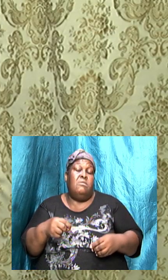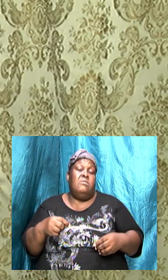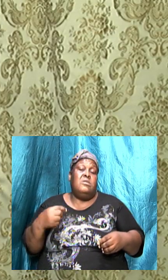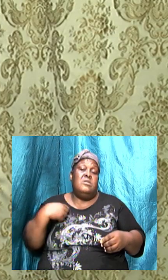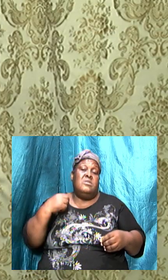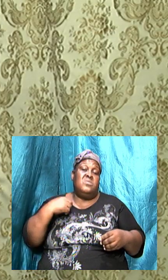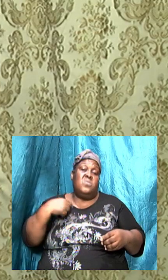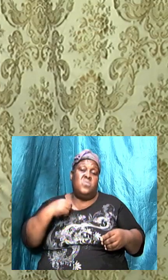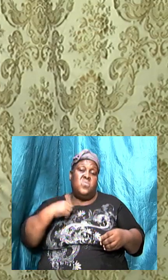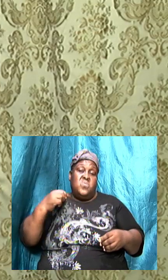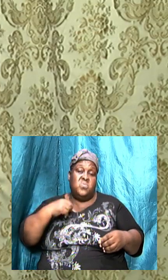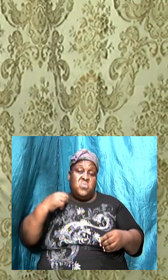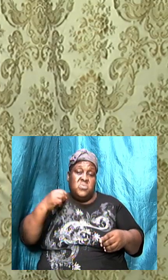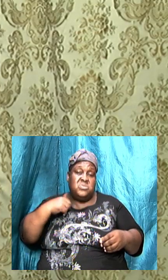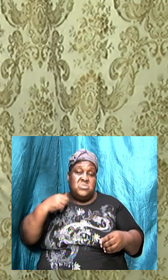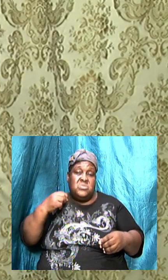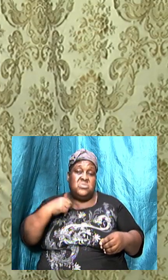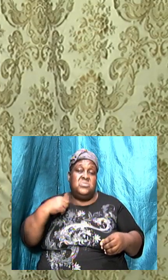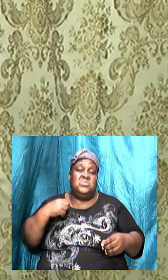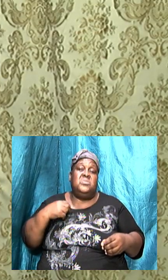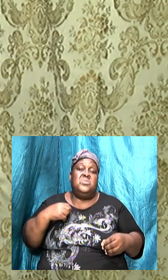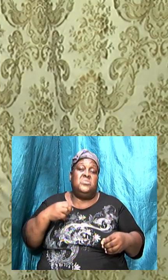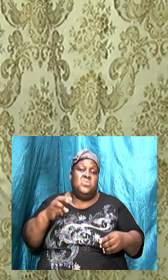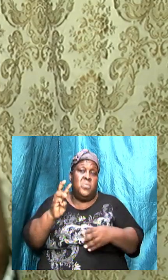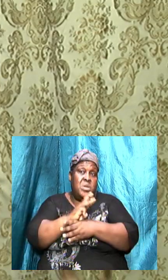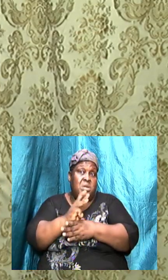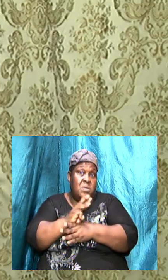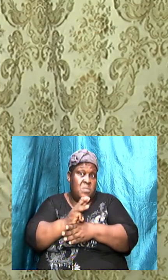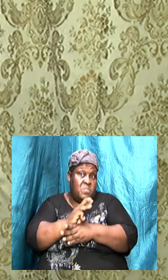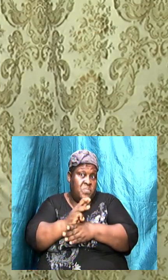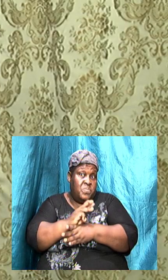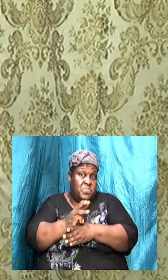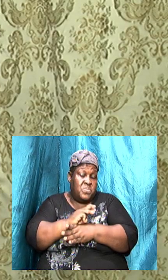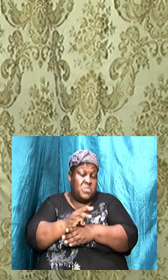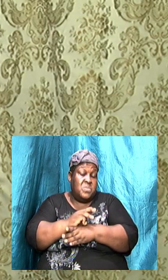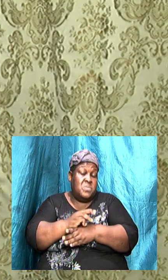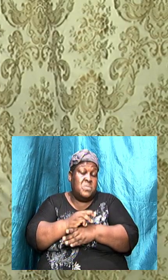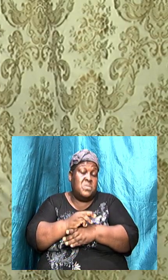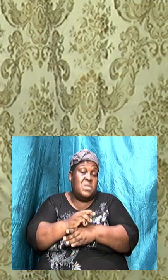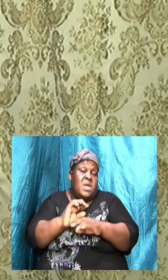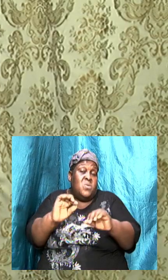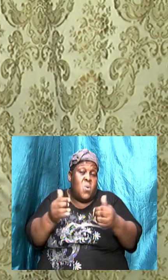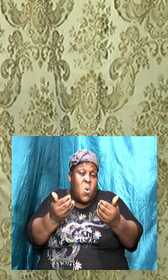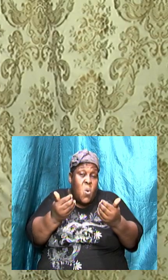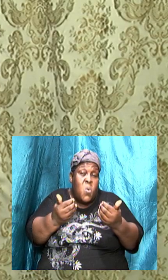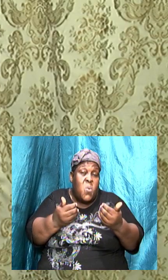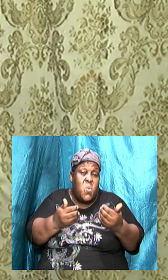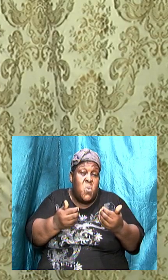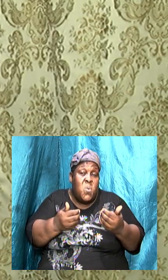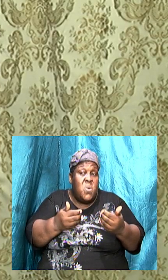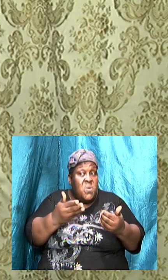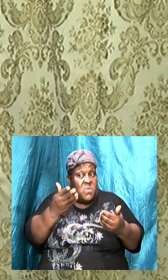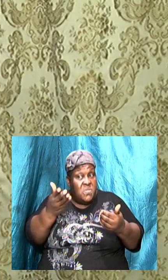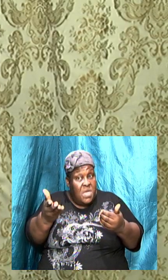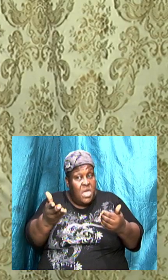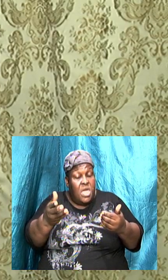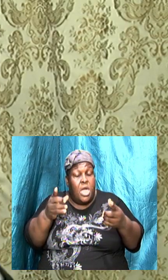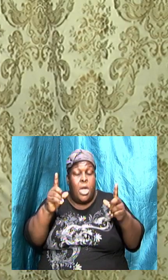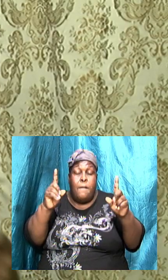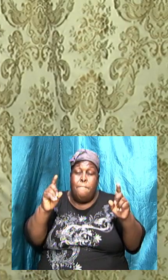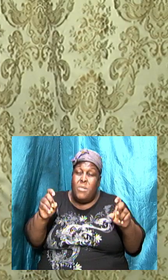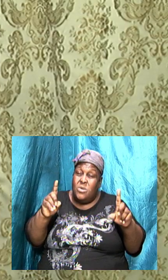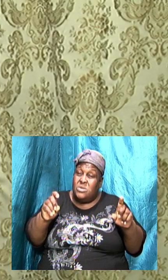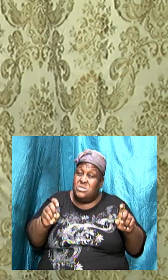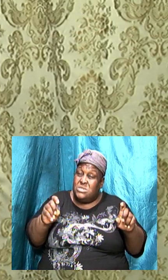there spoke to them and about their very appearance? Did you know? And this is not because he wants anybody to be